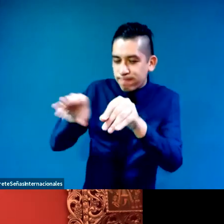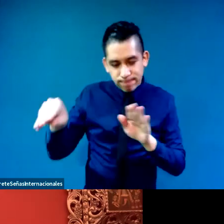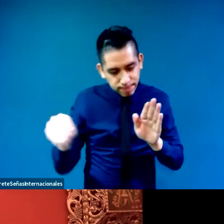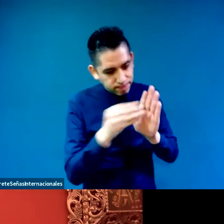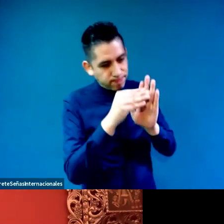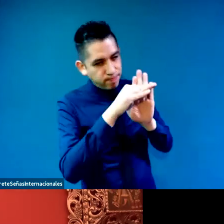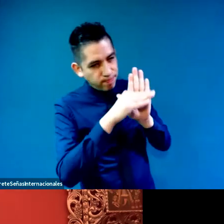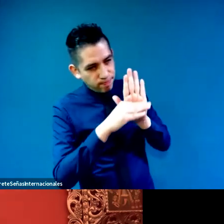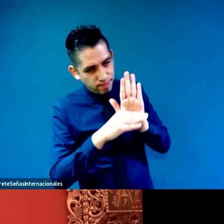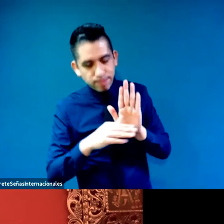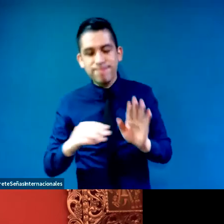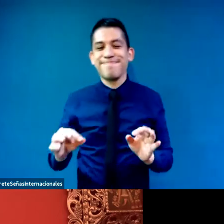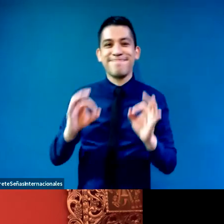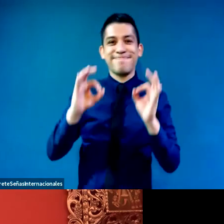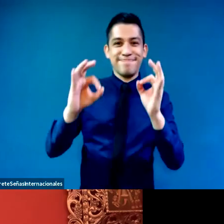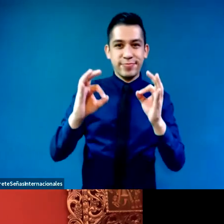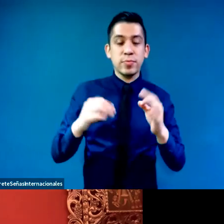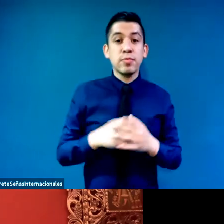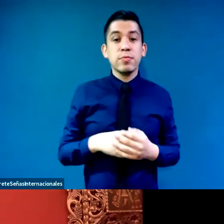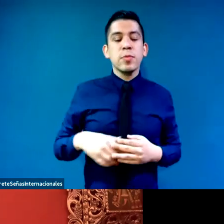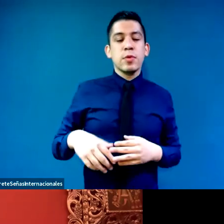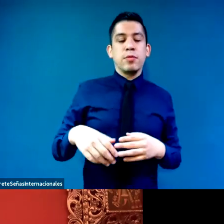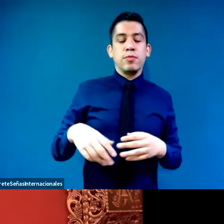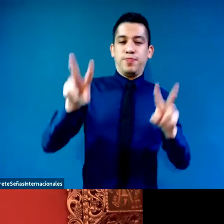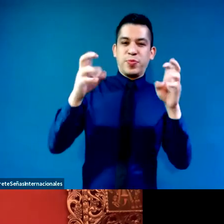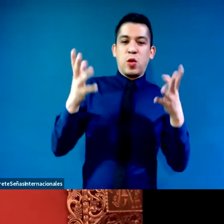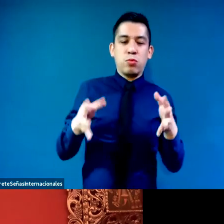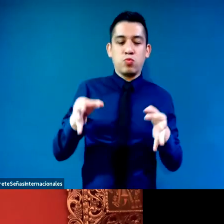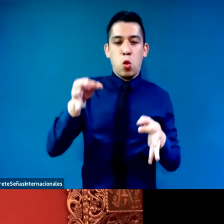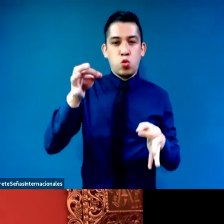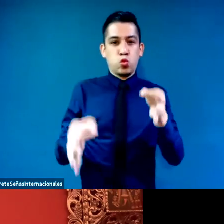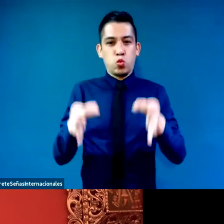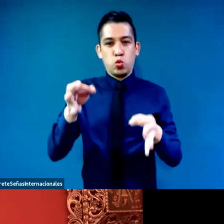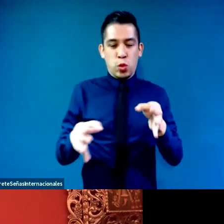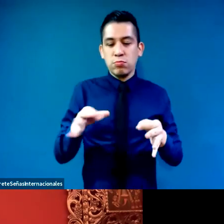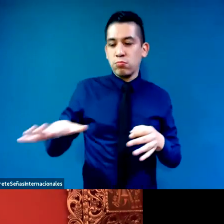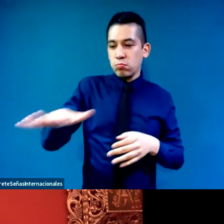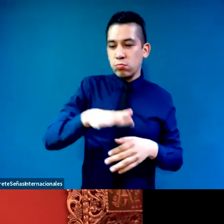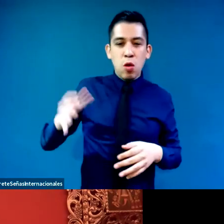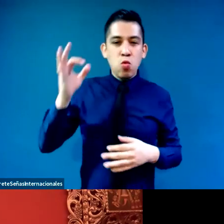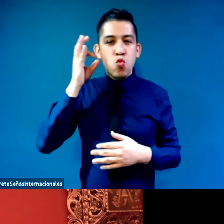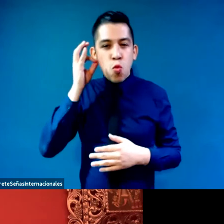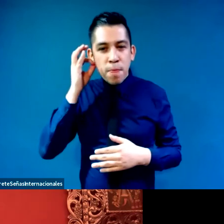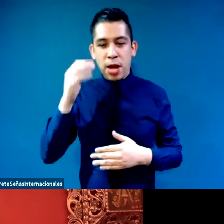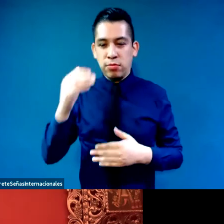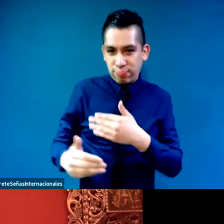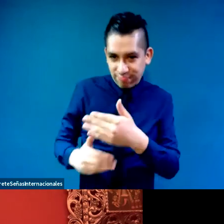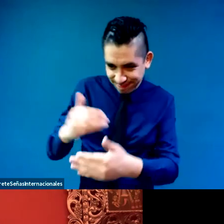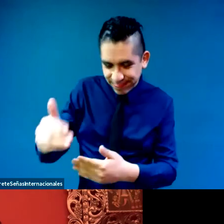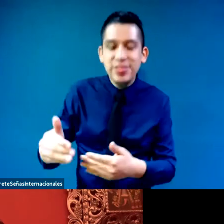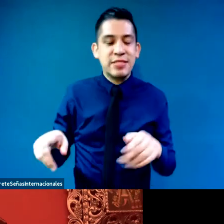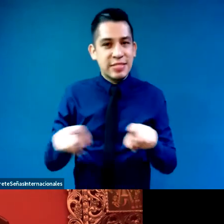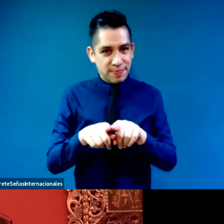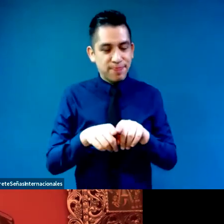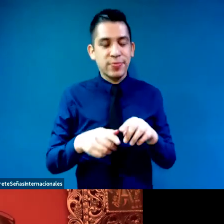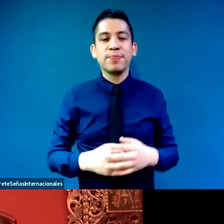for women. And you pointed out, Sarah, some of the reasons why this work is more important today